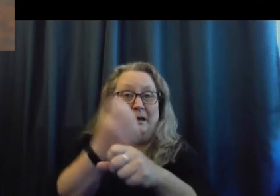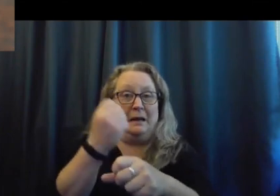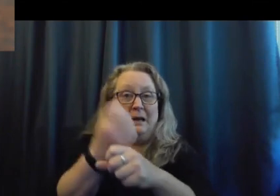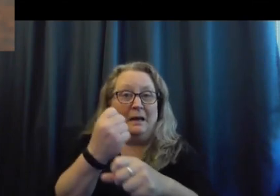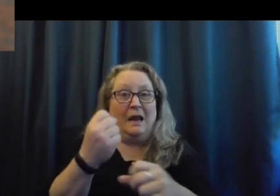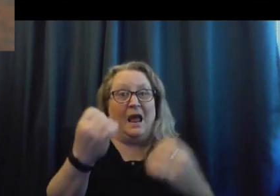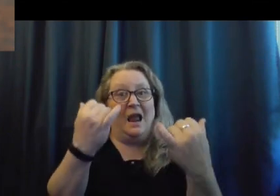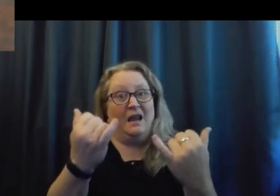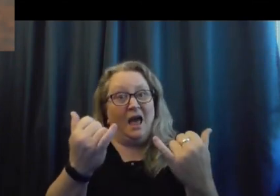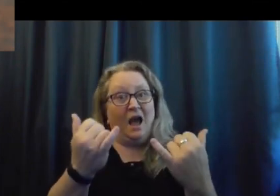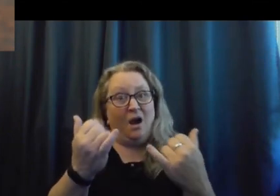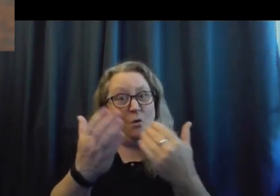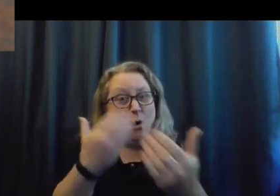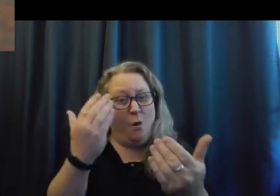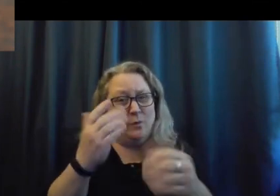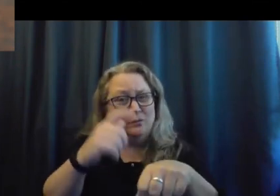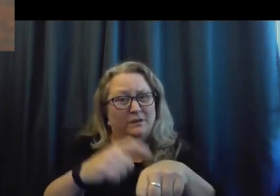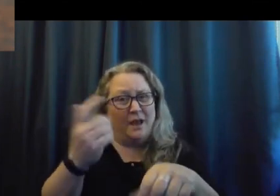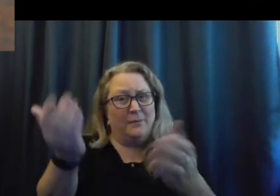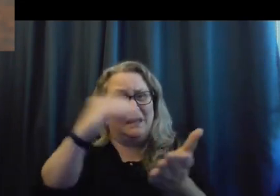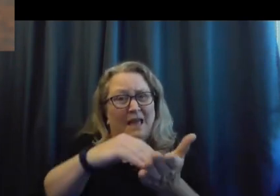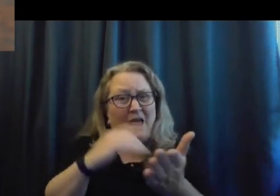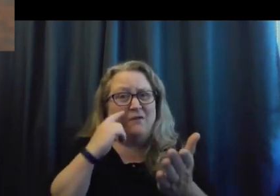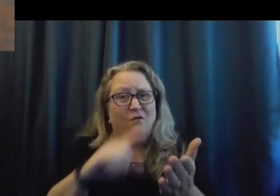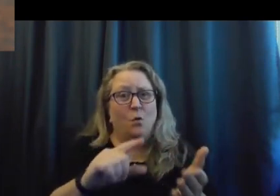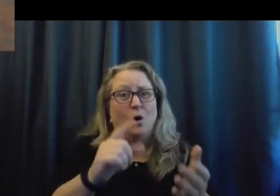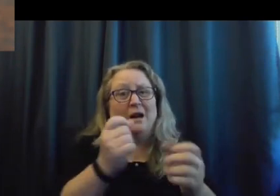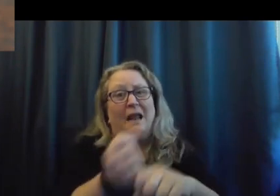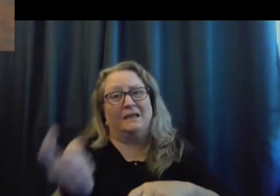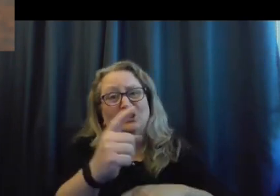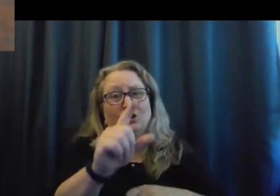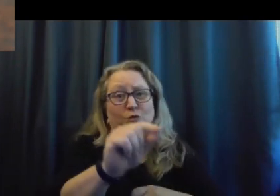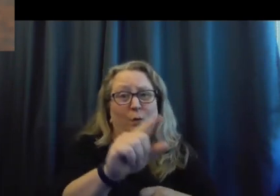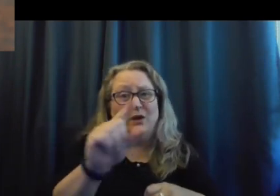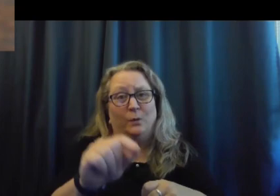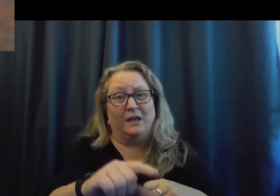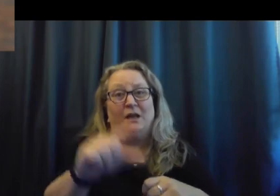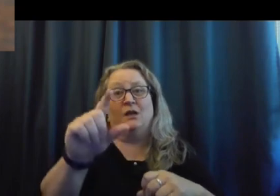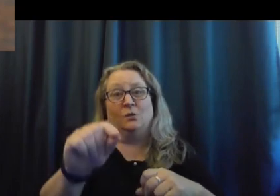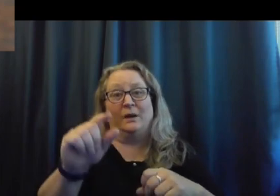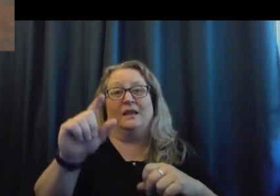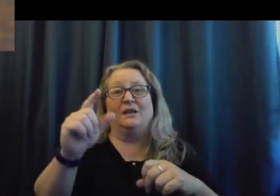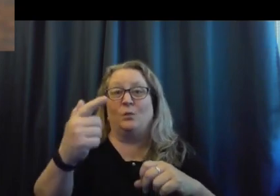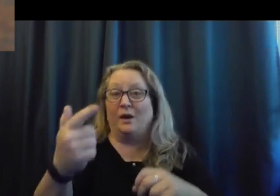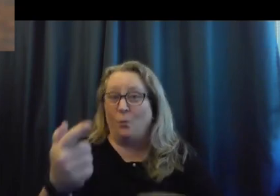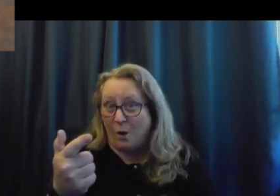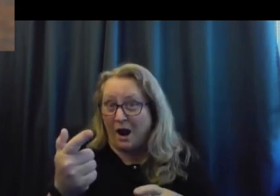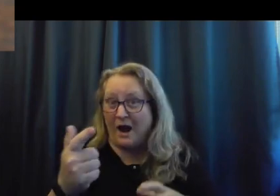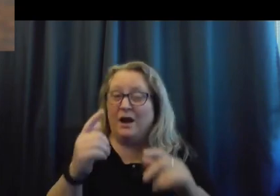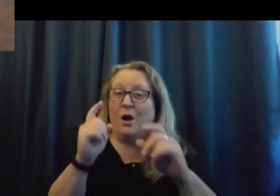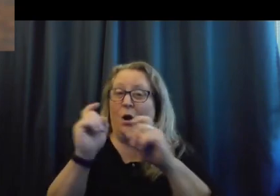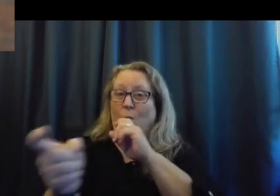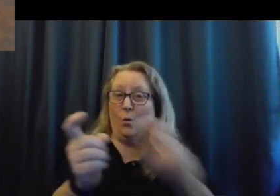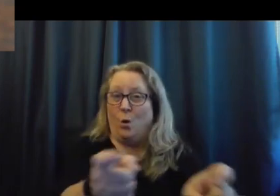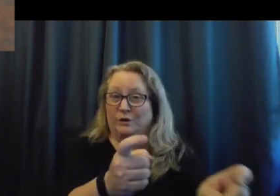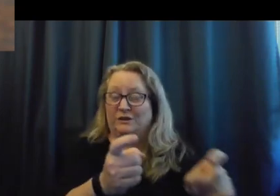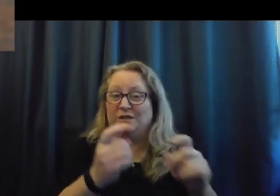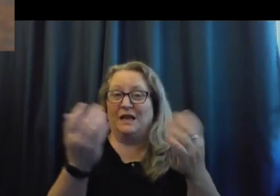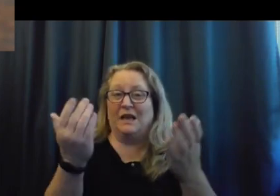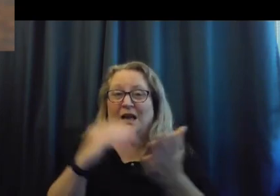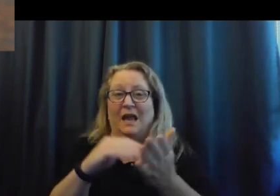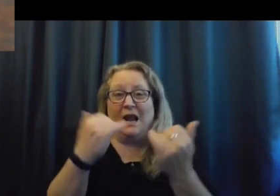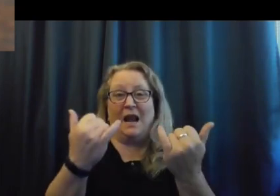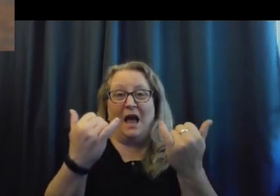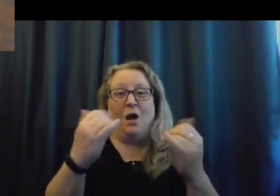process to start of the 2020-2021 awards. Many of the faculty awards have already opened up and are due